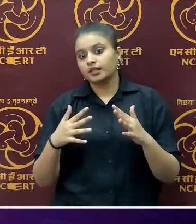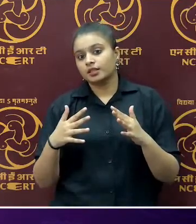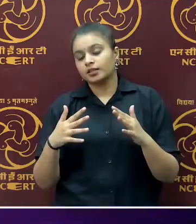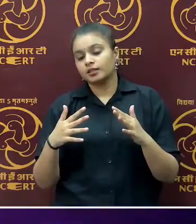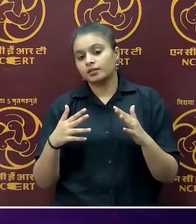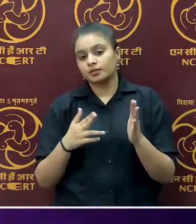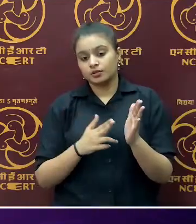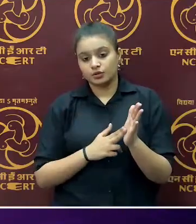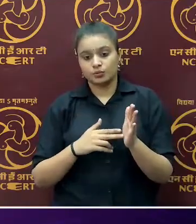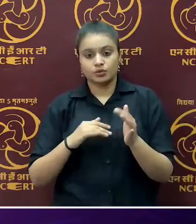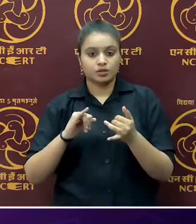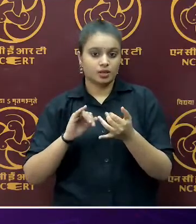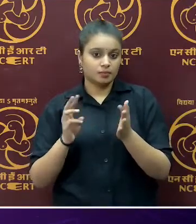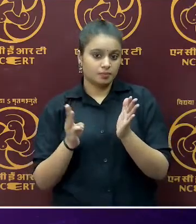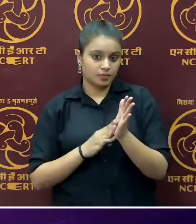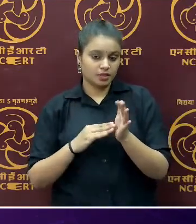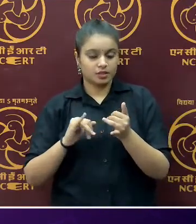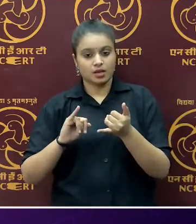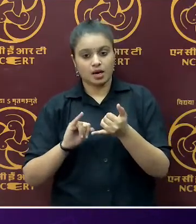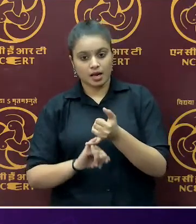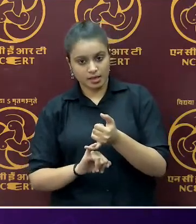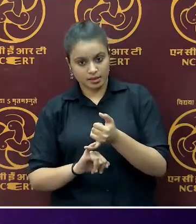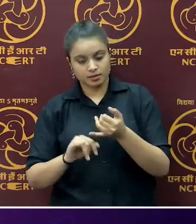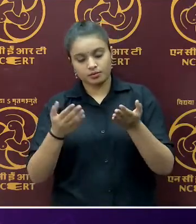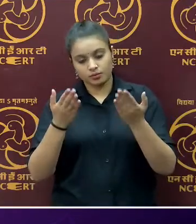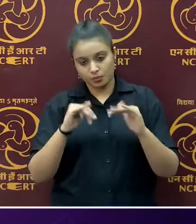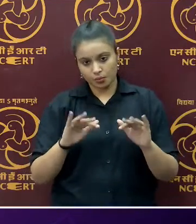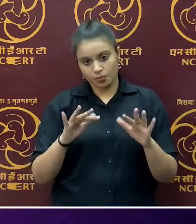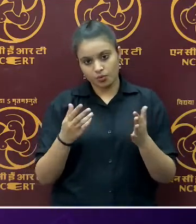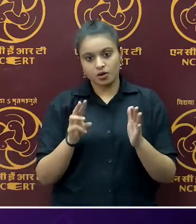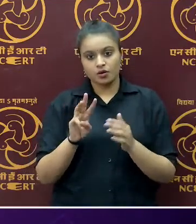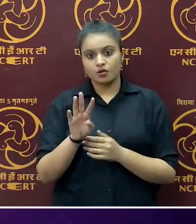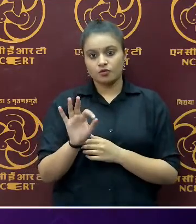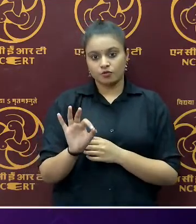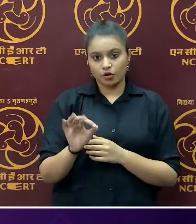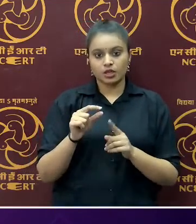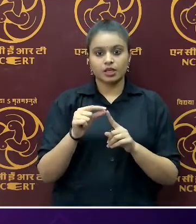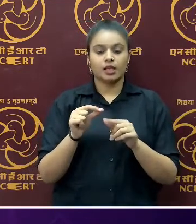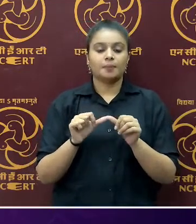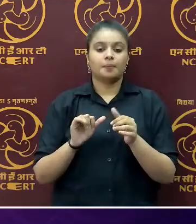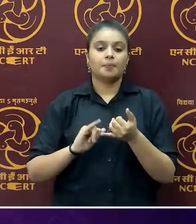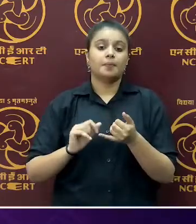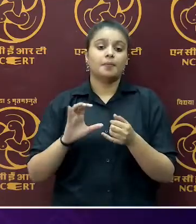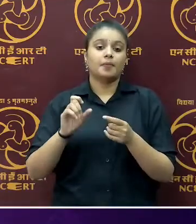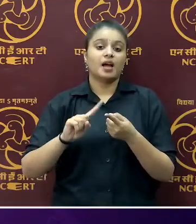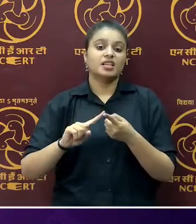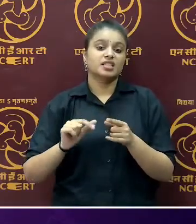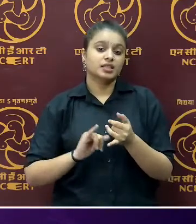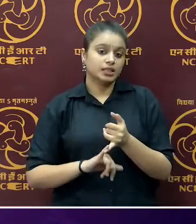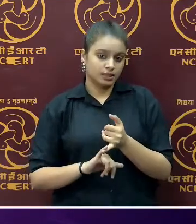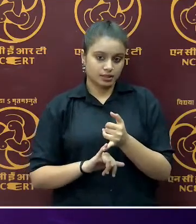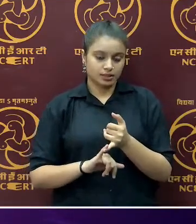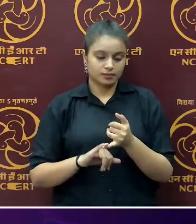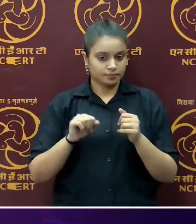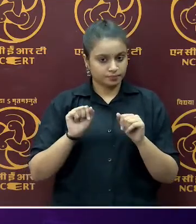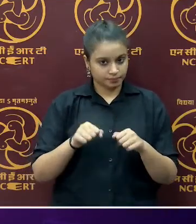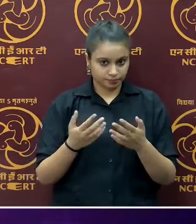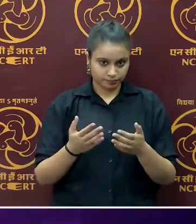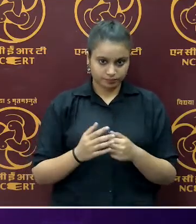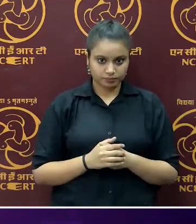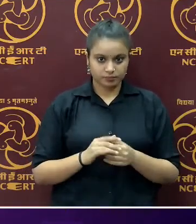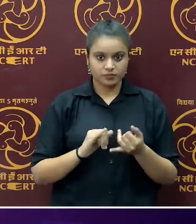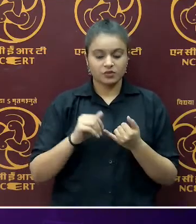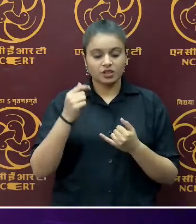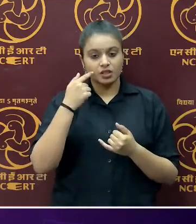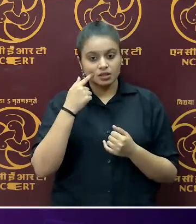meter square, or we can write it as or 40 pascals. Pascal. Yes. Pascal is also SI unit